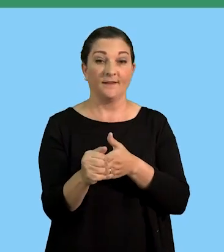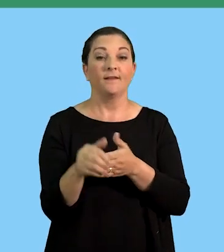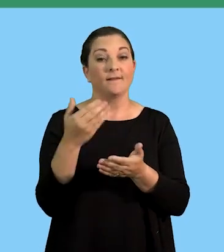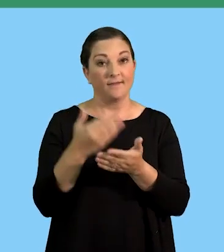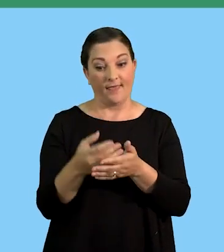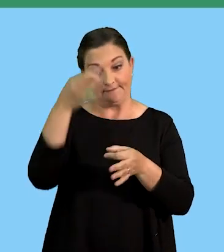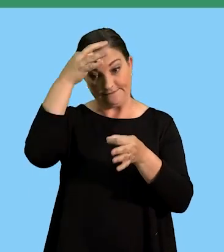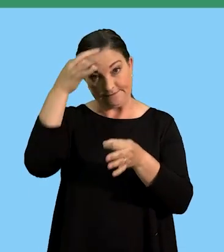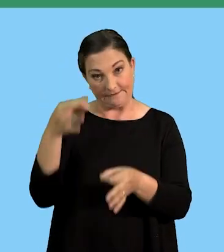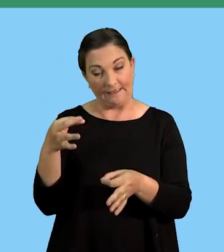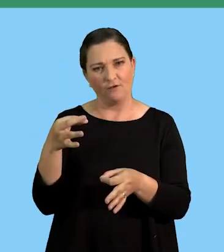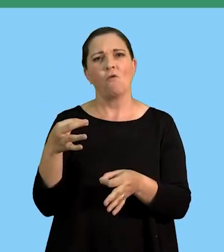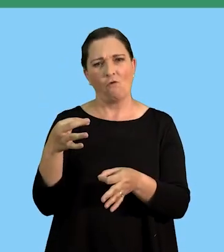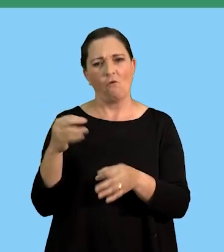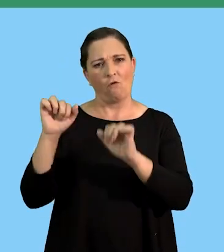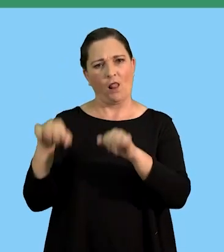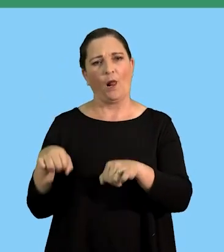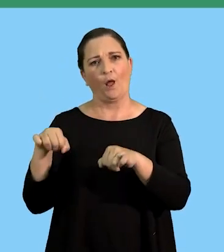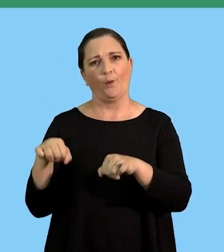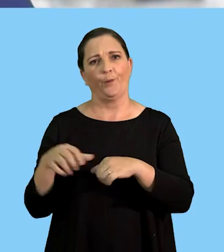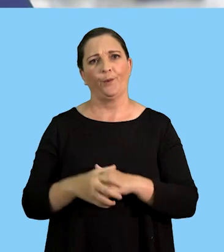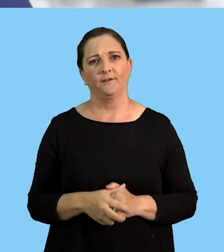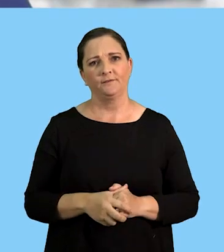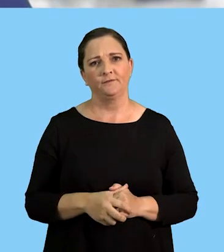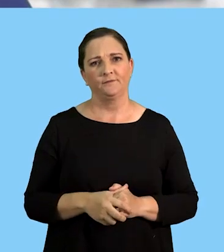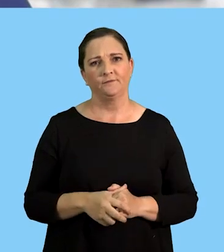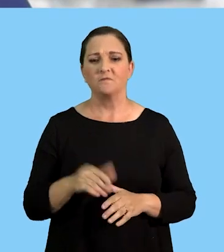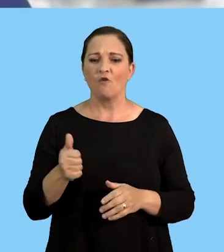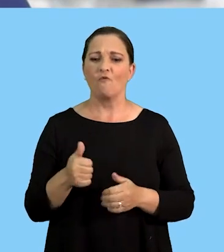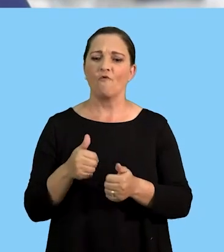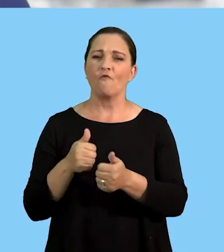to make decisions as well and to allow the